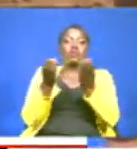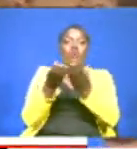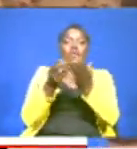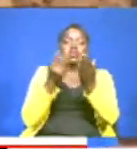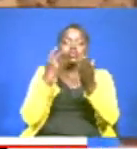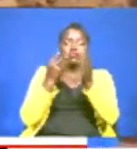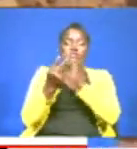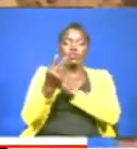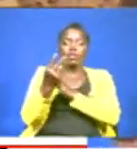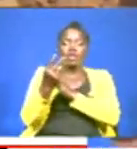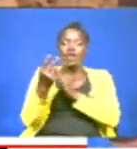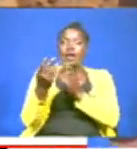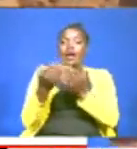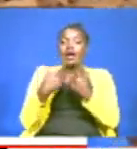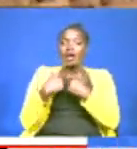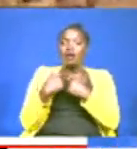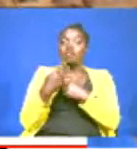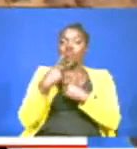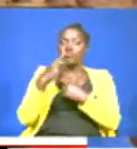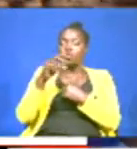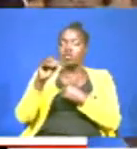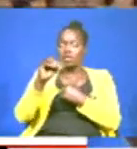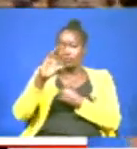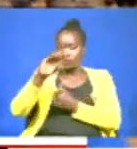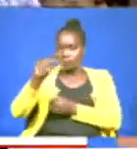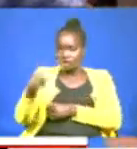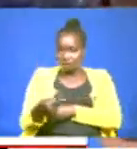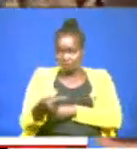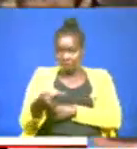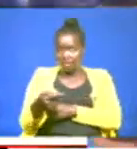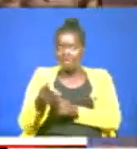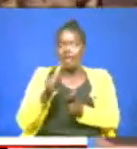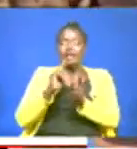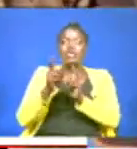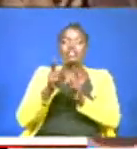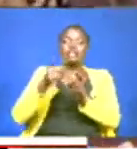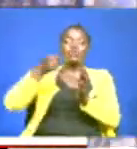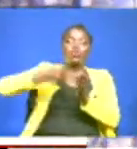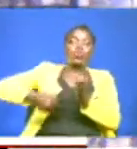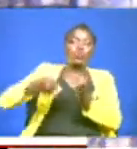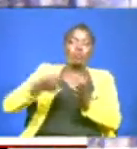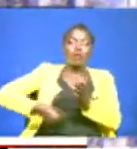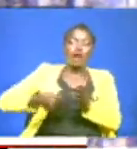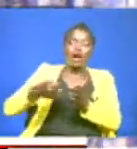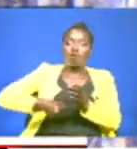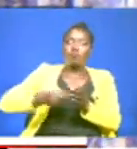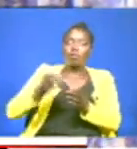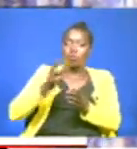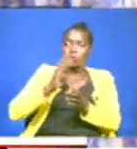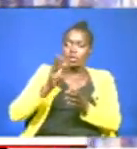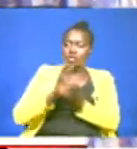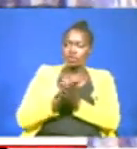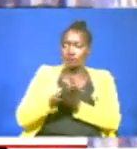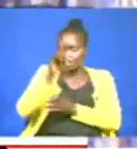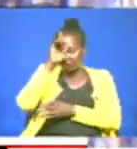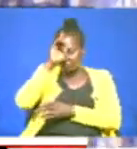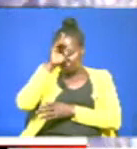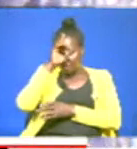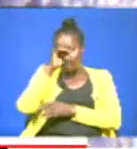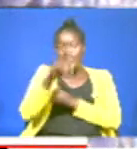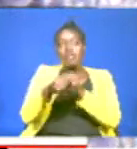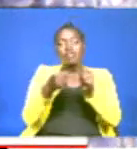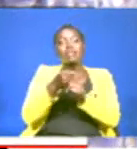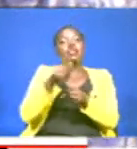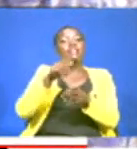lita 250,000 ili tuweze kupiga maji yaende kwa watu huko mashinani. Our annual investment in